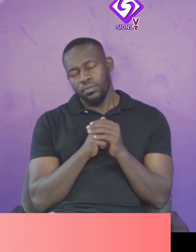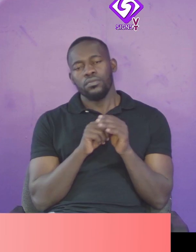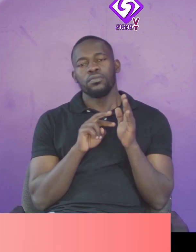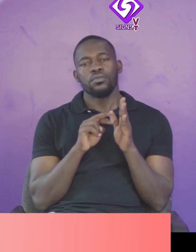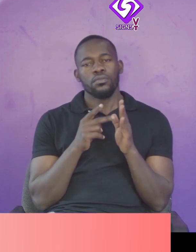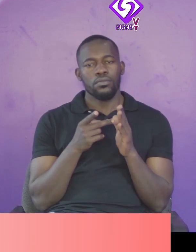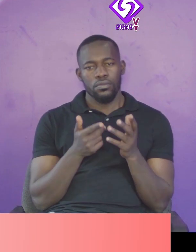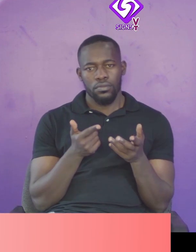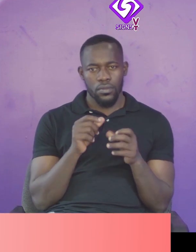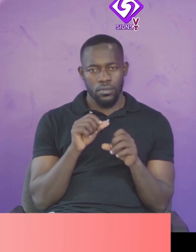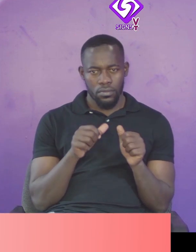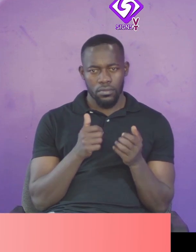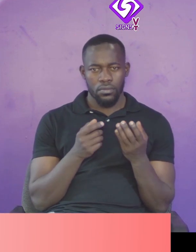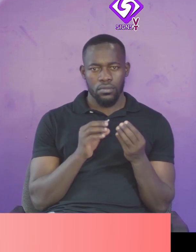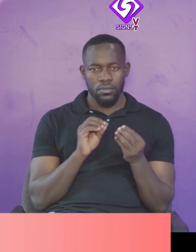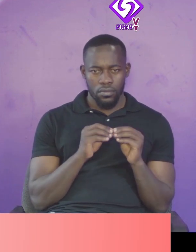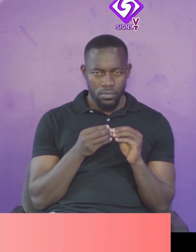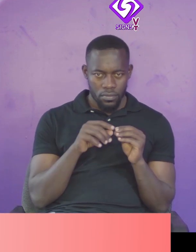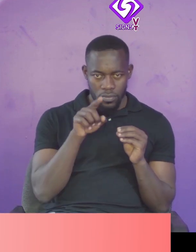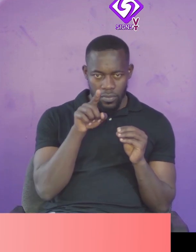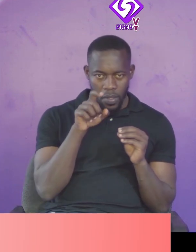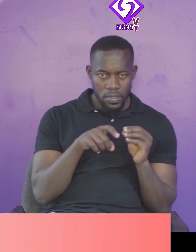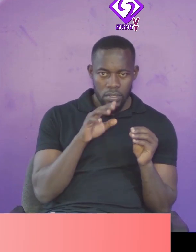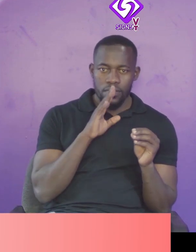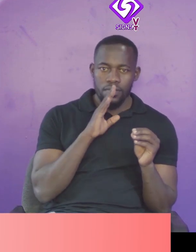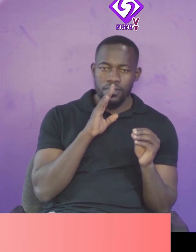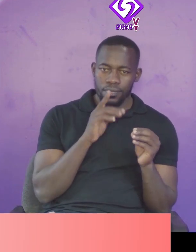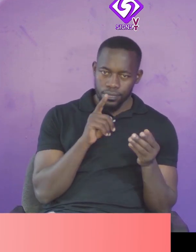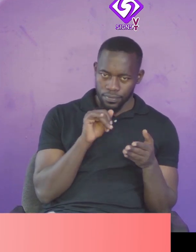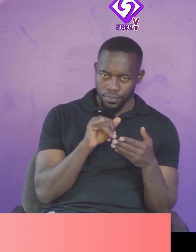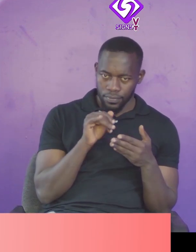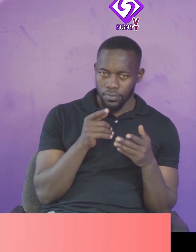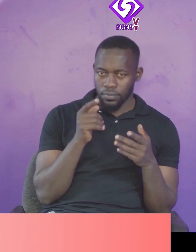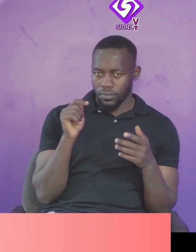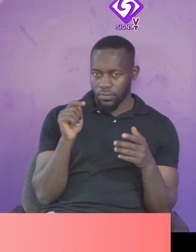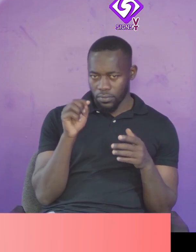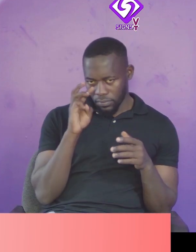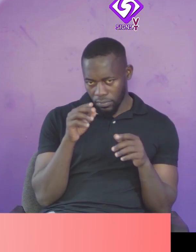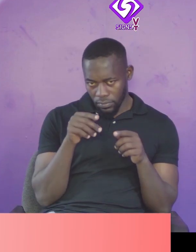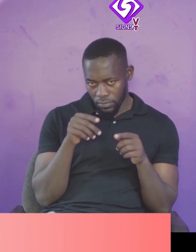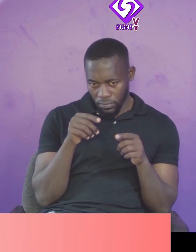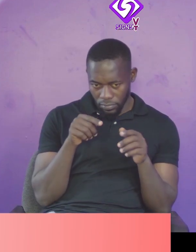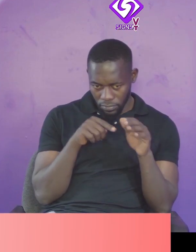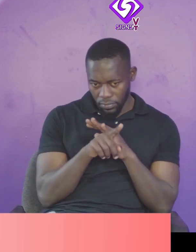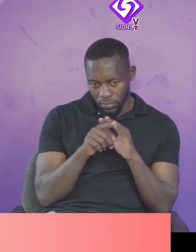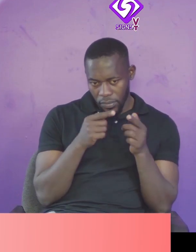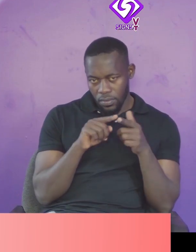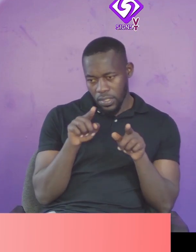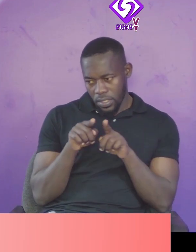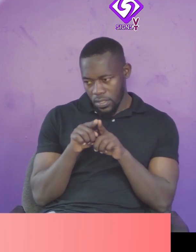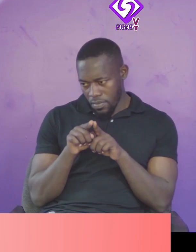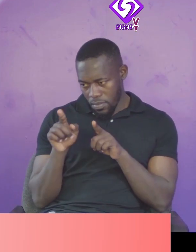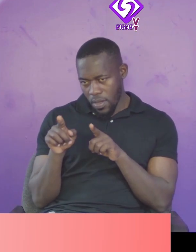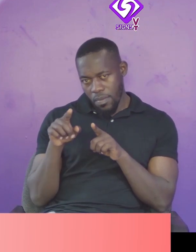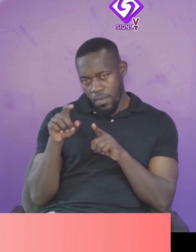it comes to statistics, you will have to say that even if Tottenham will score, it will concede. Yeah. And it